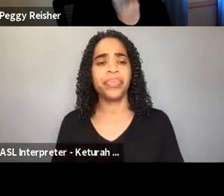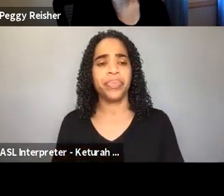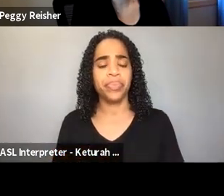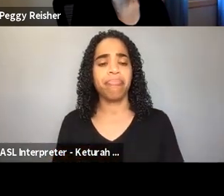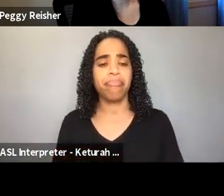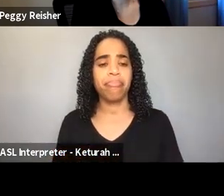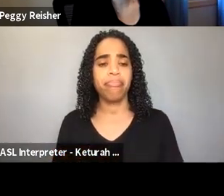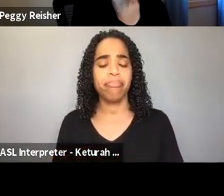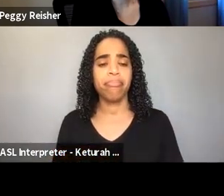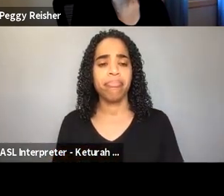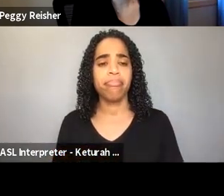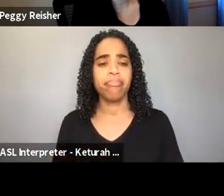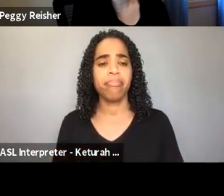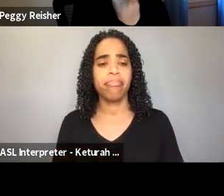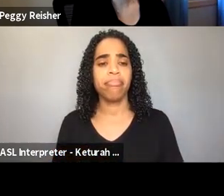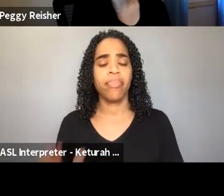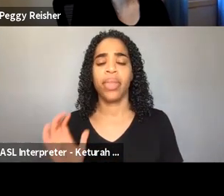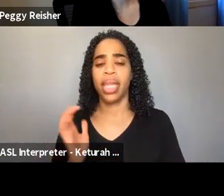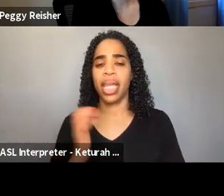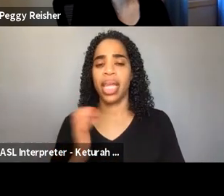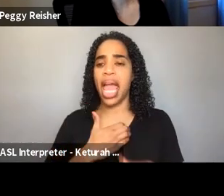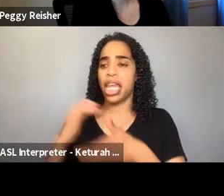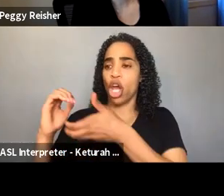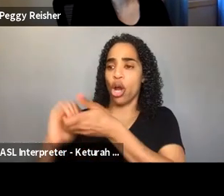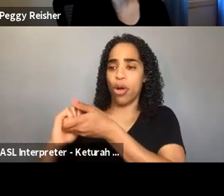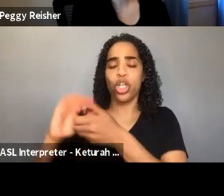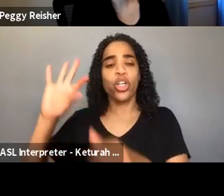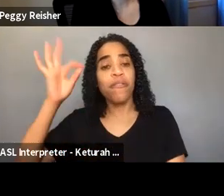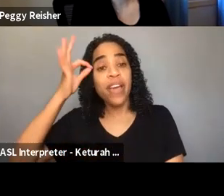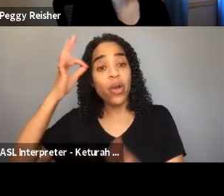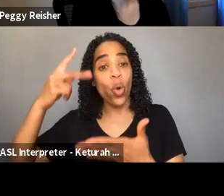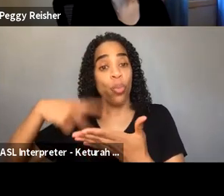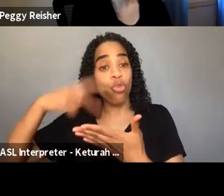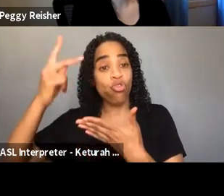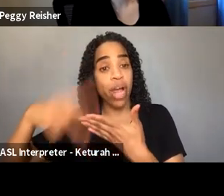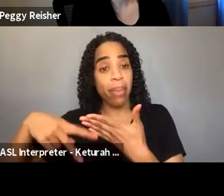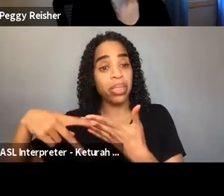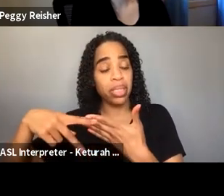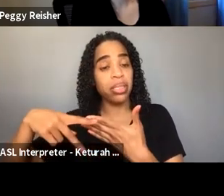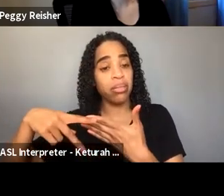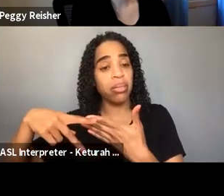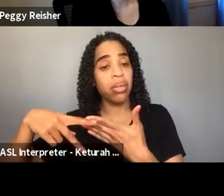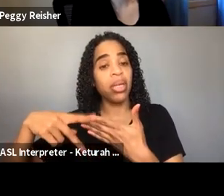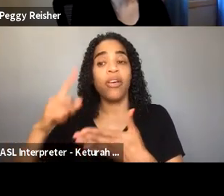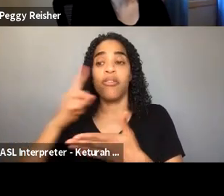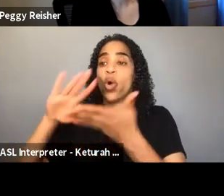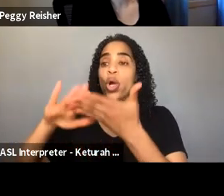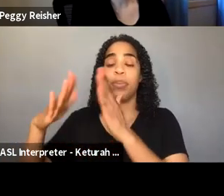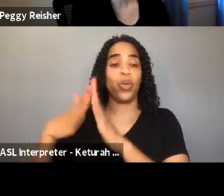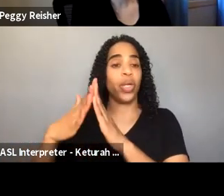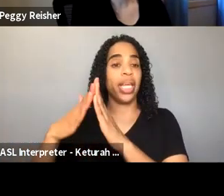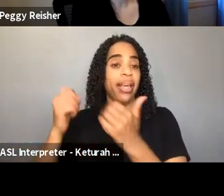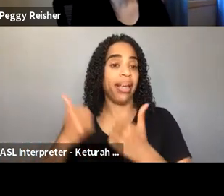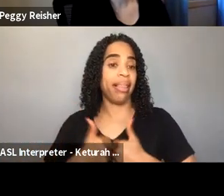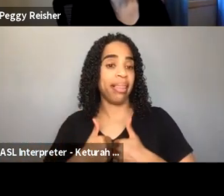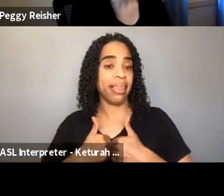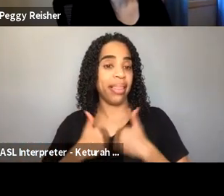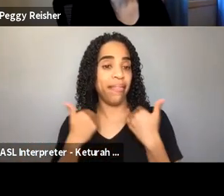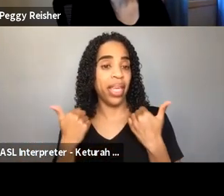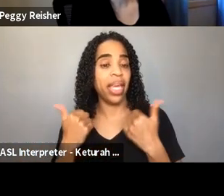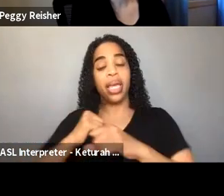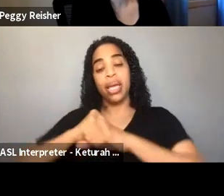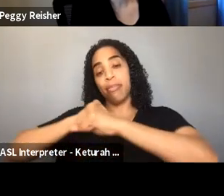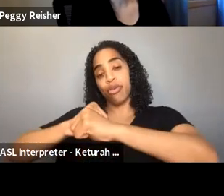remiss if I didn't mention our partner federal programs through the Administration on Community Living, the Protection